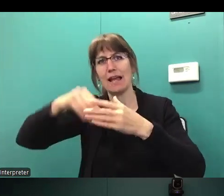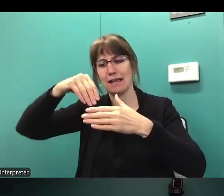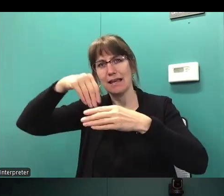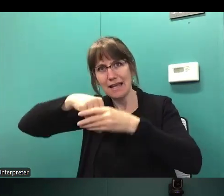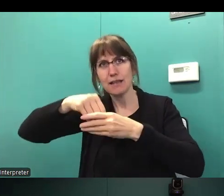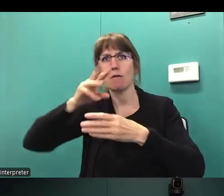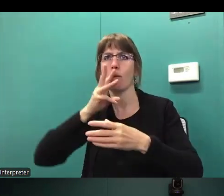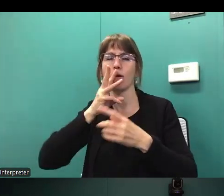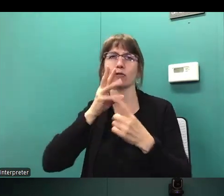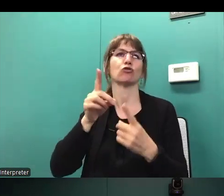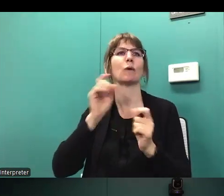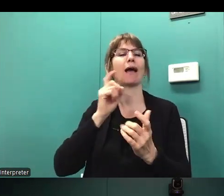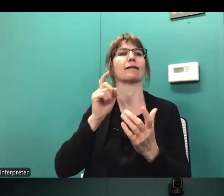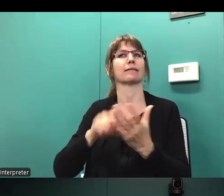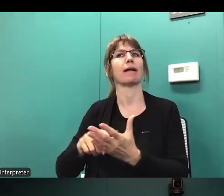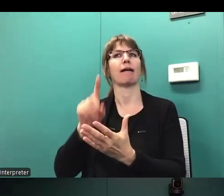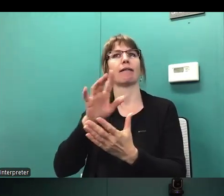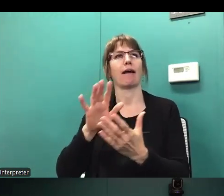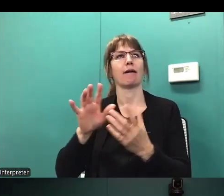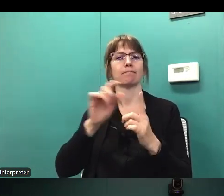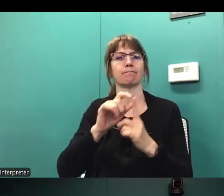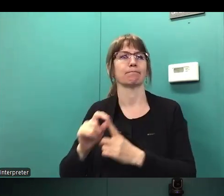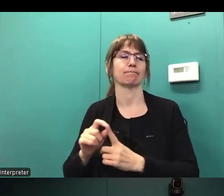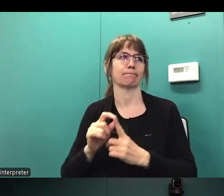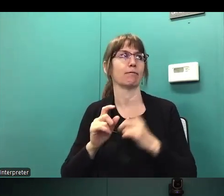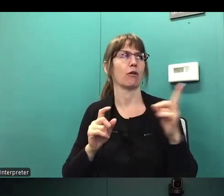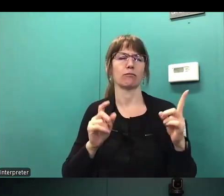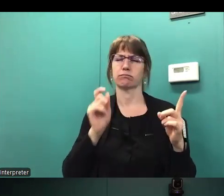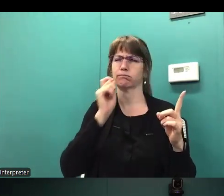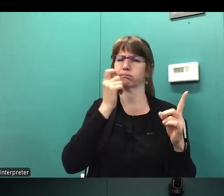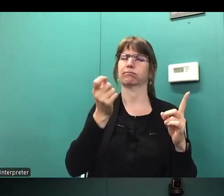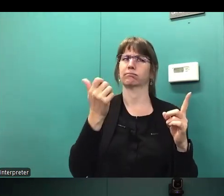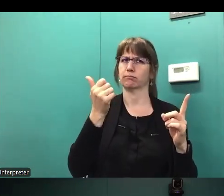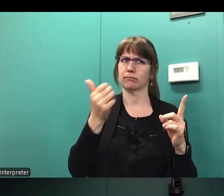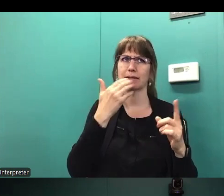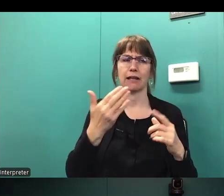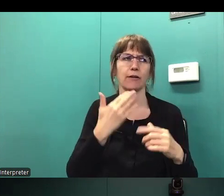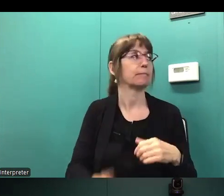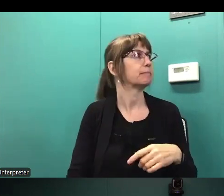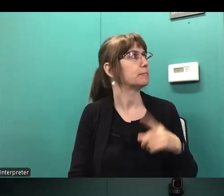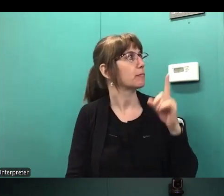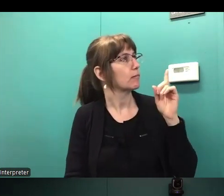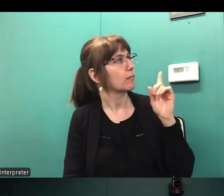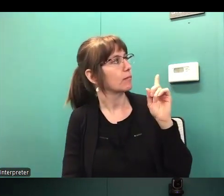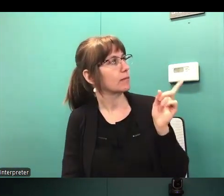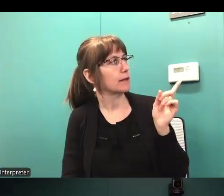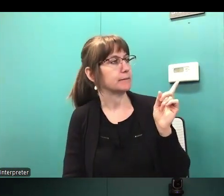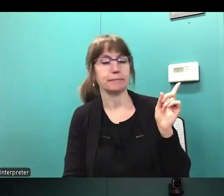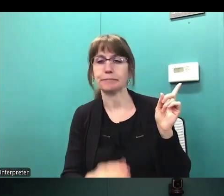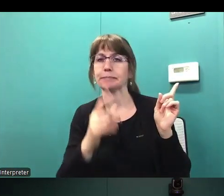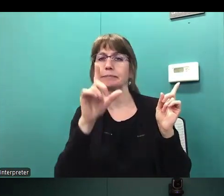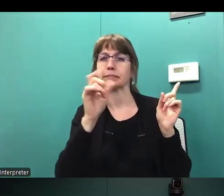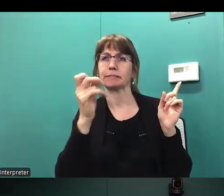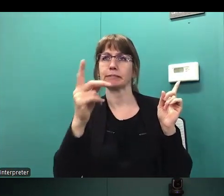they know, that they'll recognize, so that kind of a toy. I think that's great. Thanks so much for sharing. So this is just, I have this link to